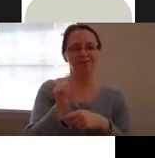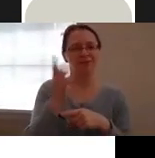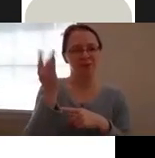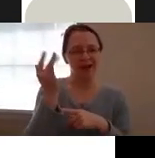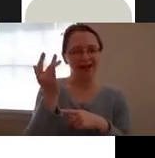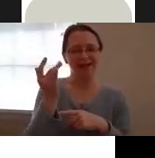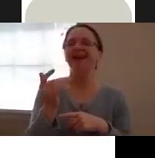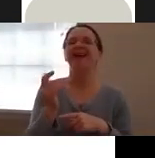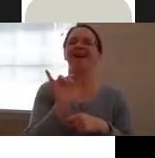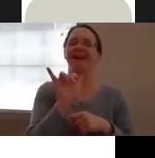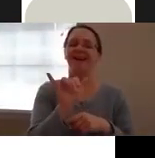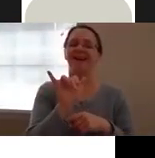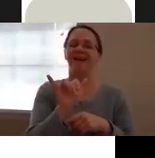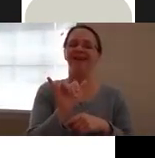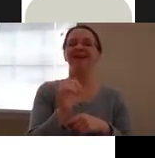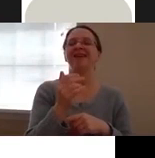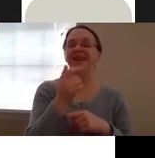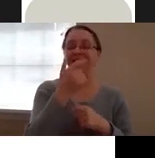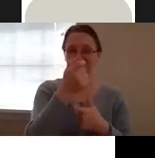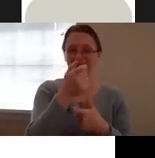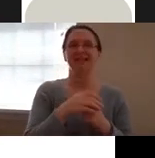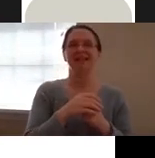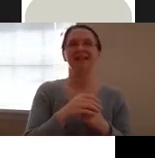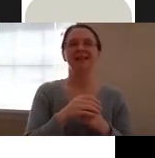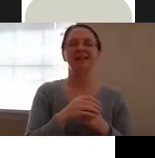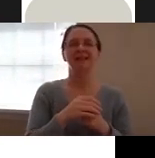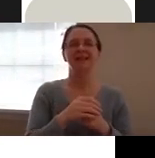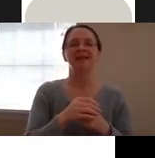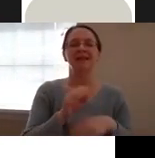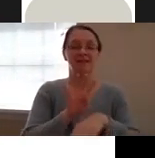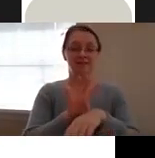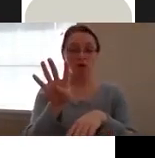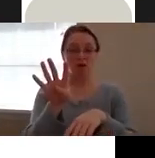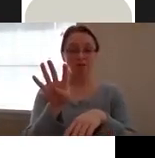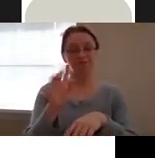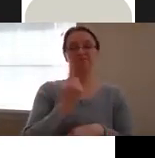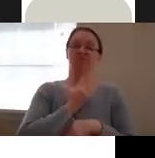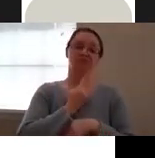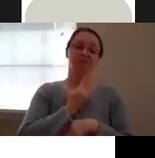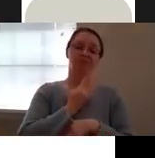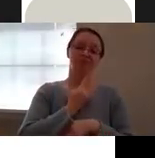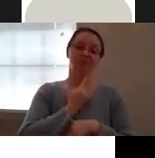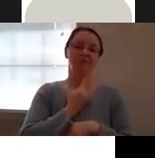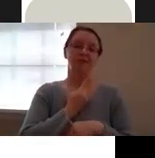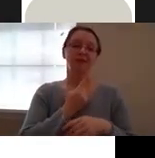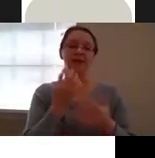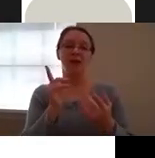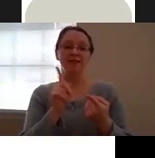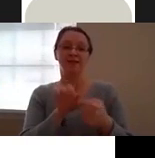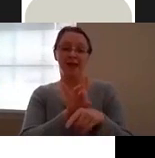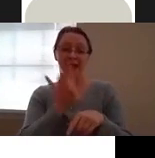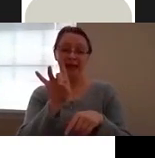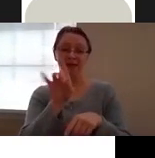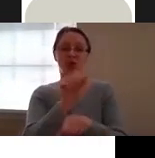that he's waiting for the worker, the helper who comes in the assisted living and comes at 8 a.m. in the